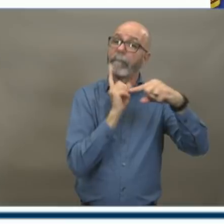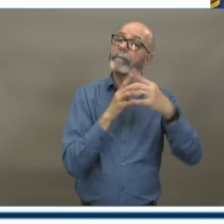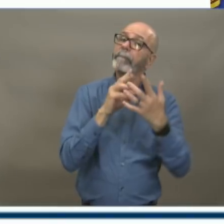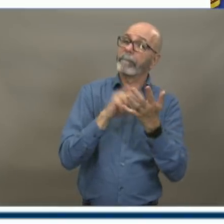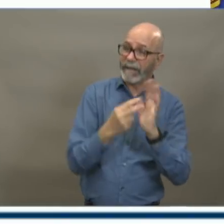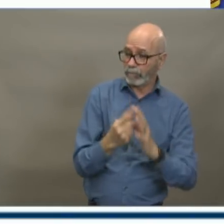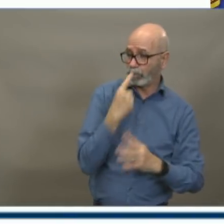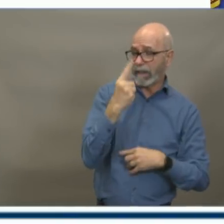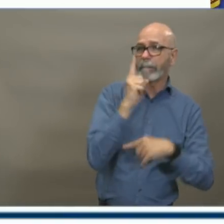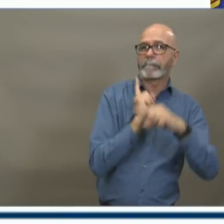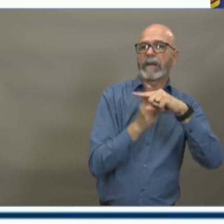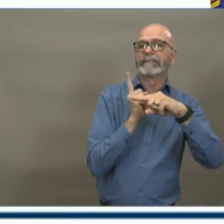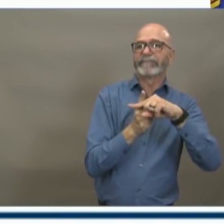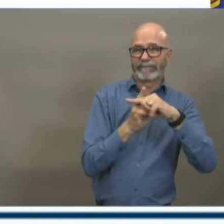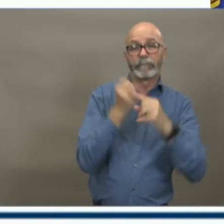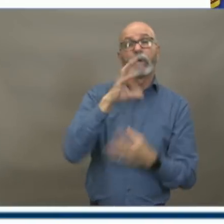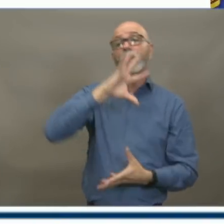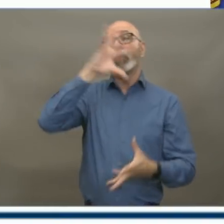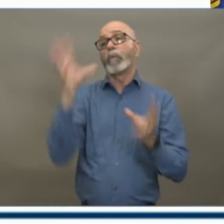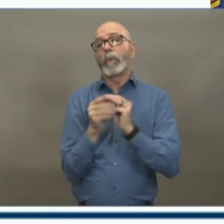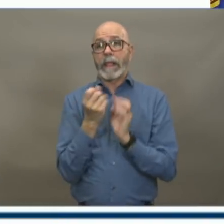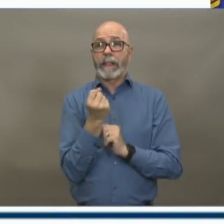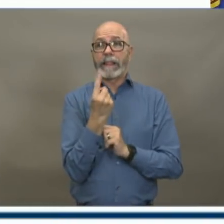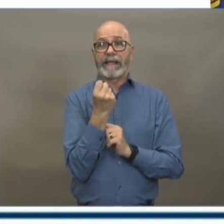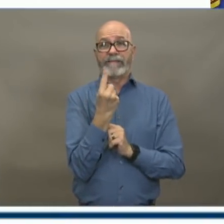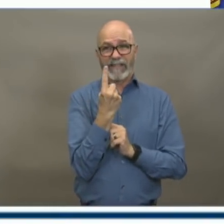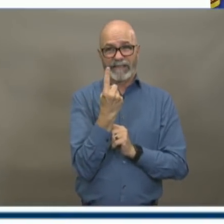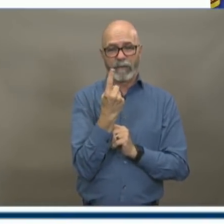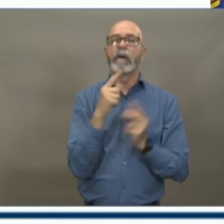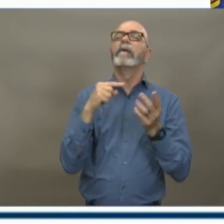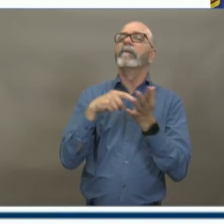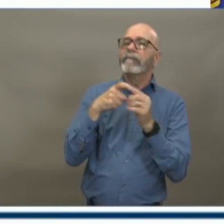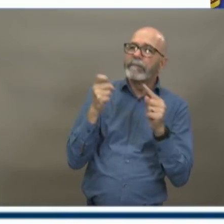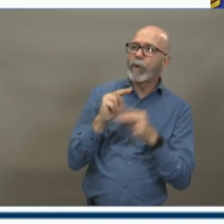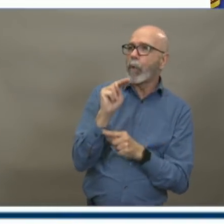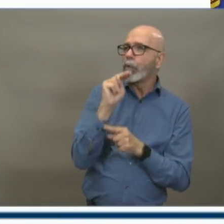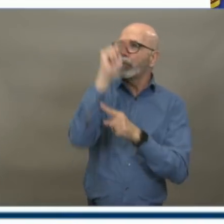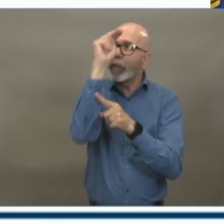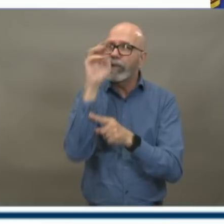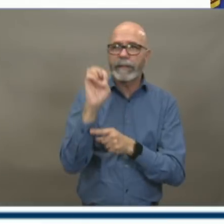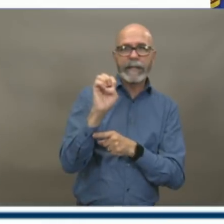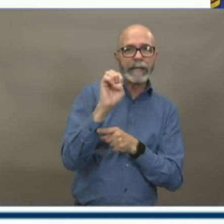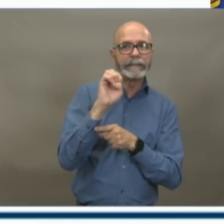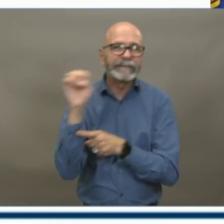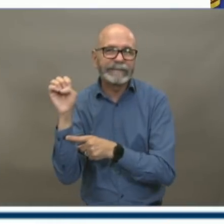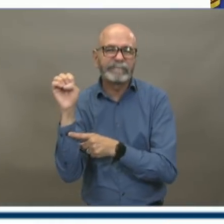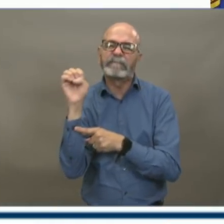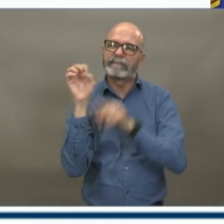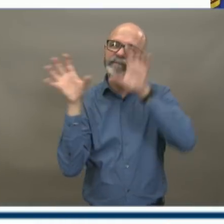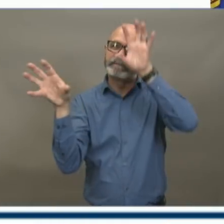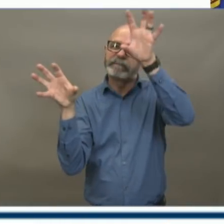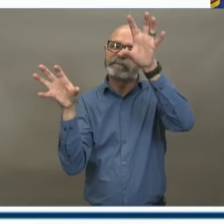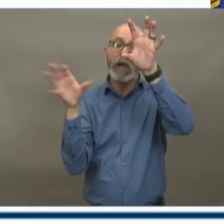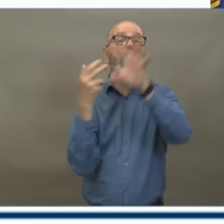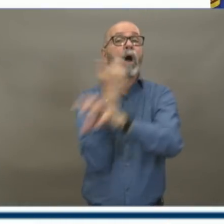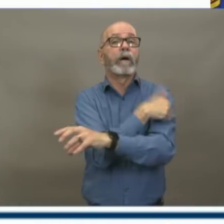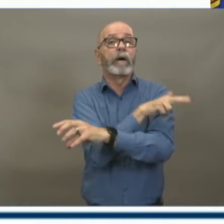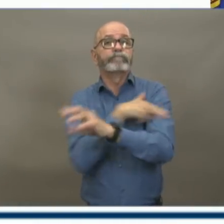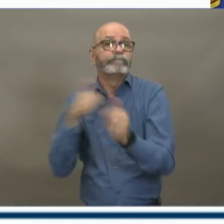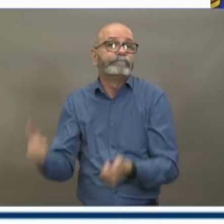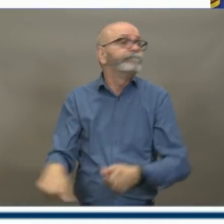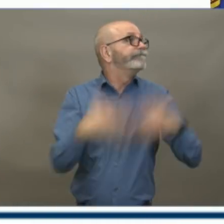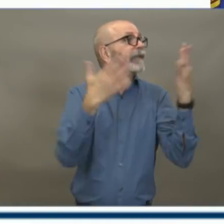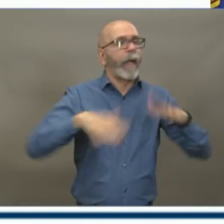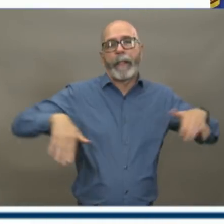Northern, Eastern, and Central Zone health zones, with no one in hospital. Since our last news conference, we have seen low or